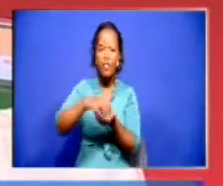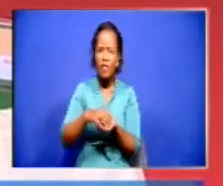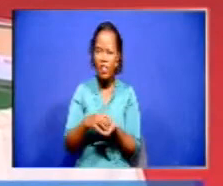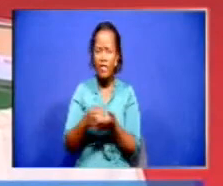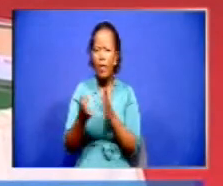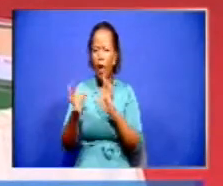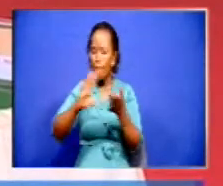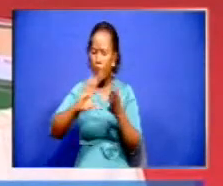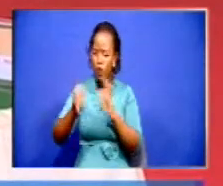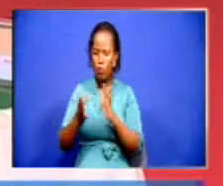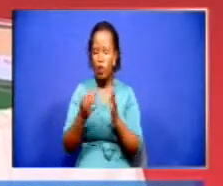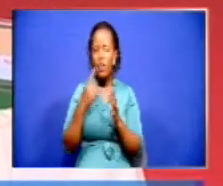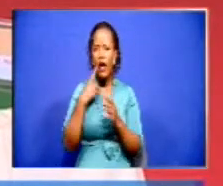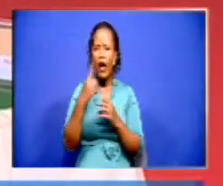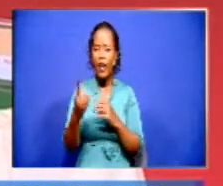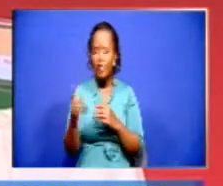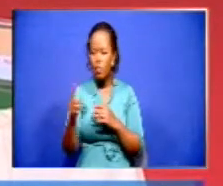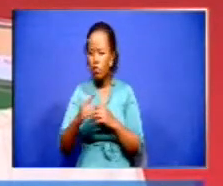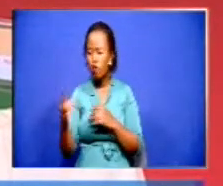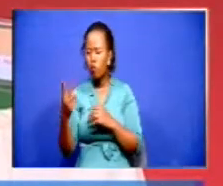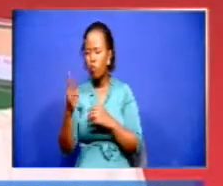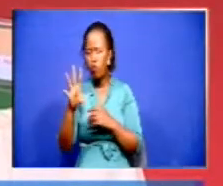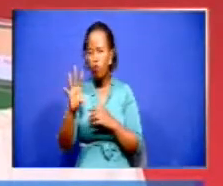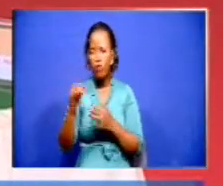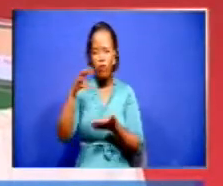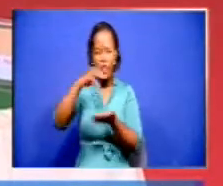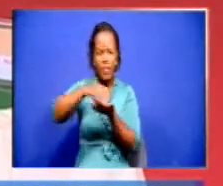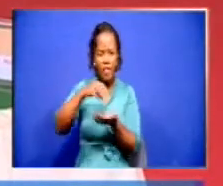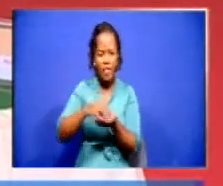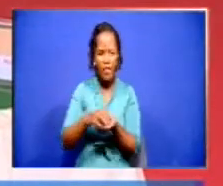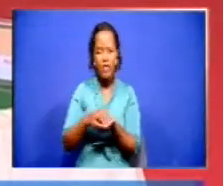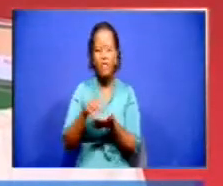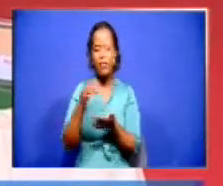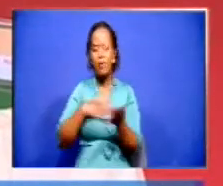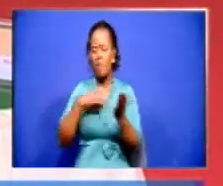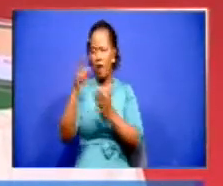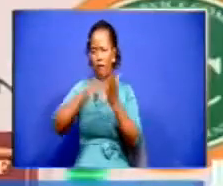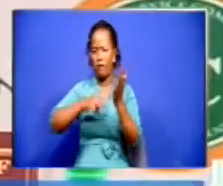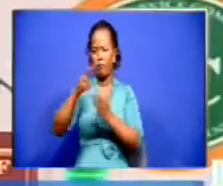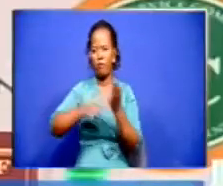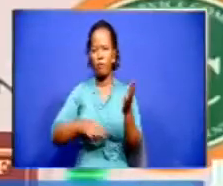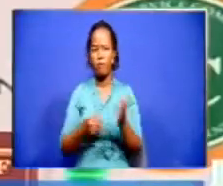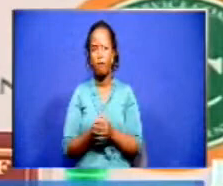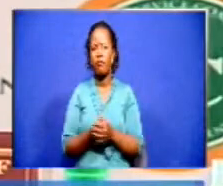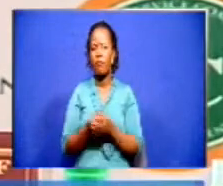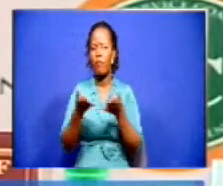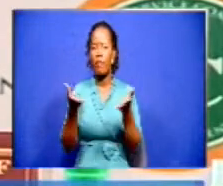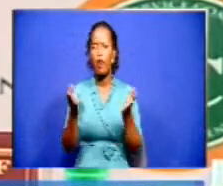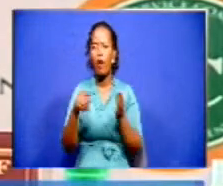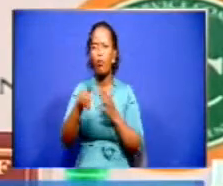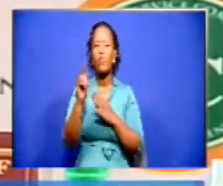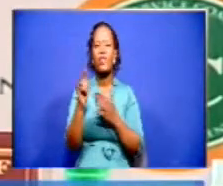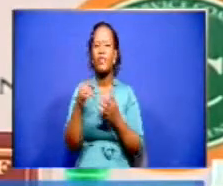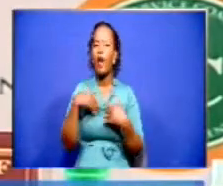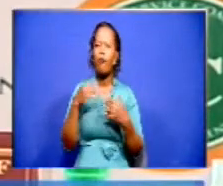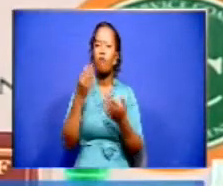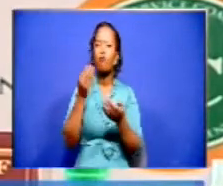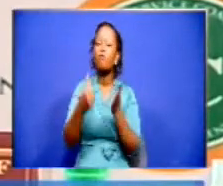between 100 and 250 cases, if I read right. My lord, that backlog in the Supreme